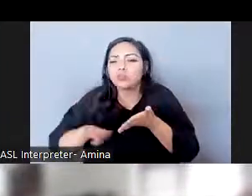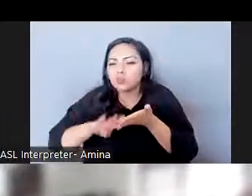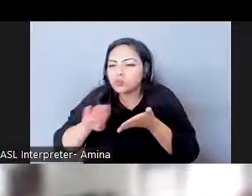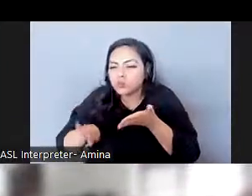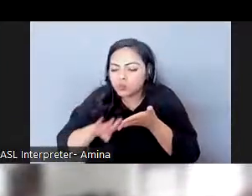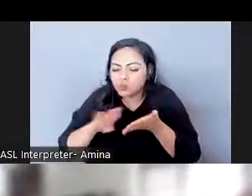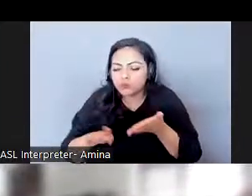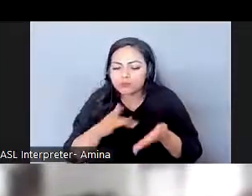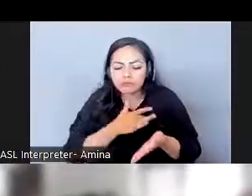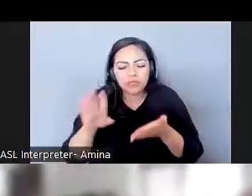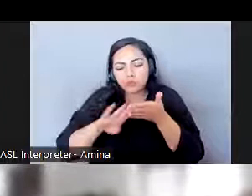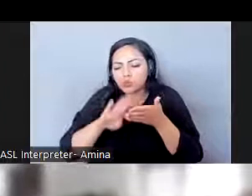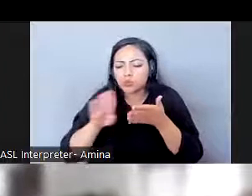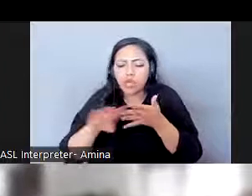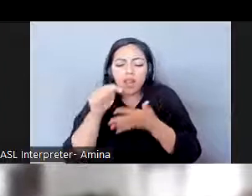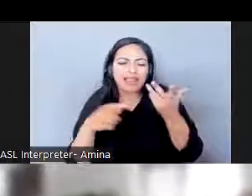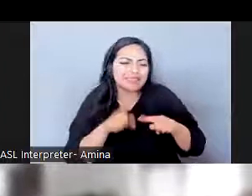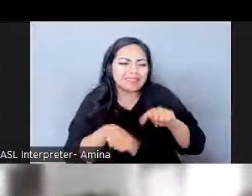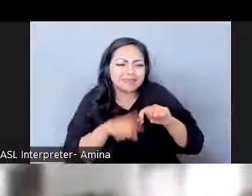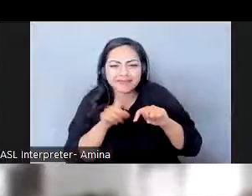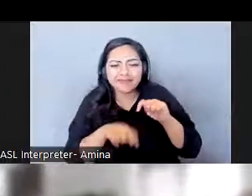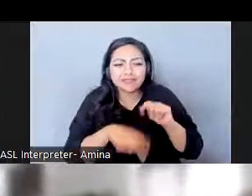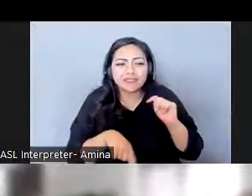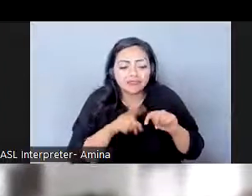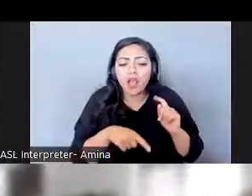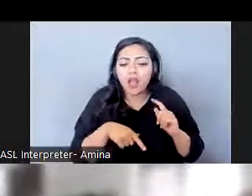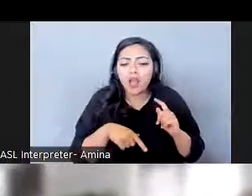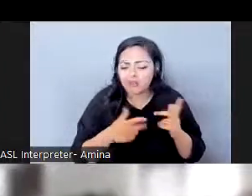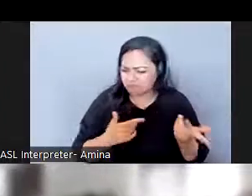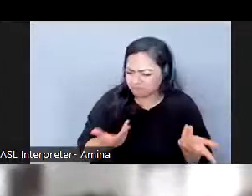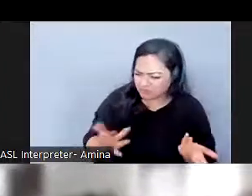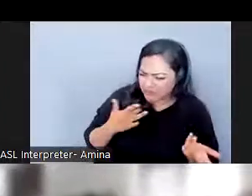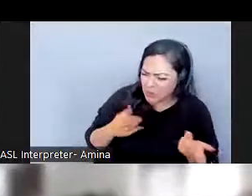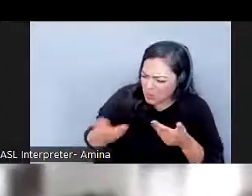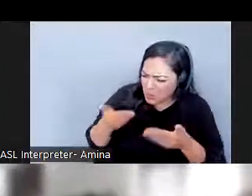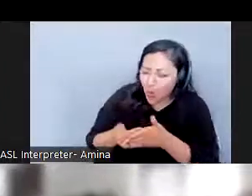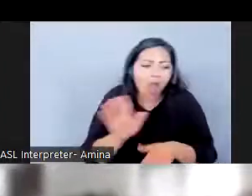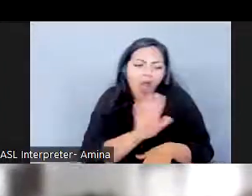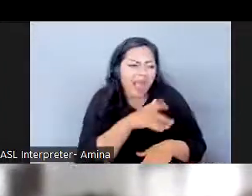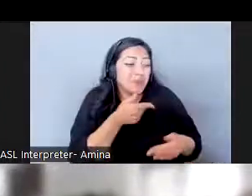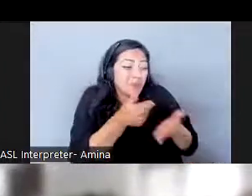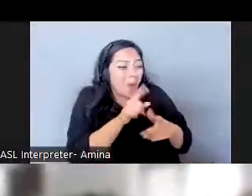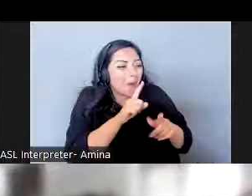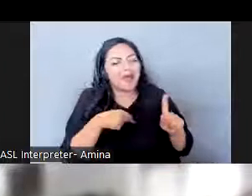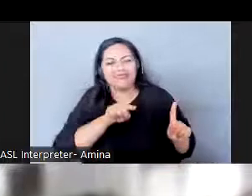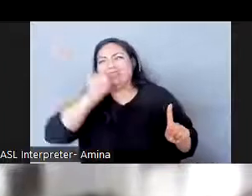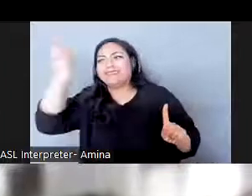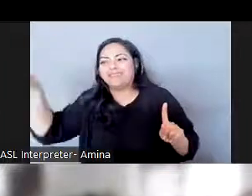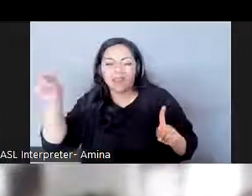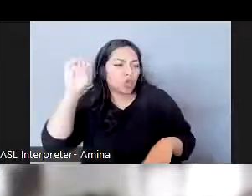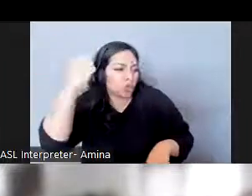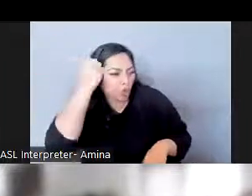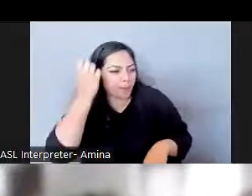There's always an excuse. They live close by to you, but they're overseas right now. So I'd love to come see you on the weekend, but I'm in Europe.